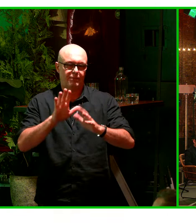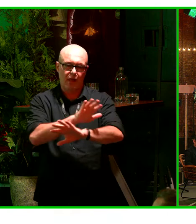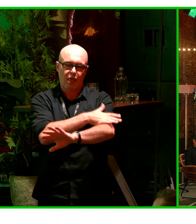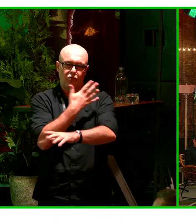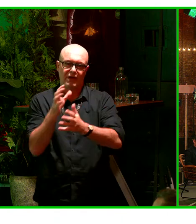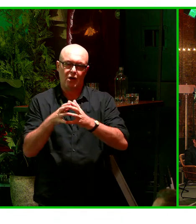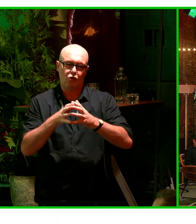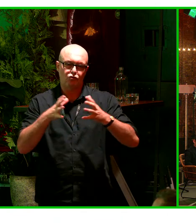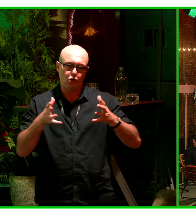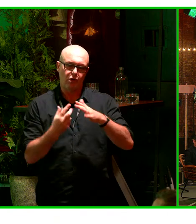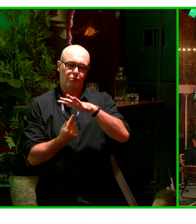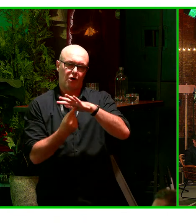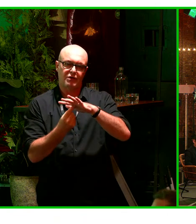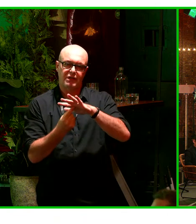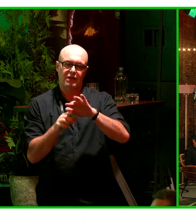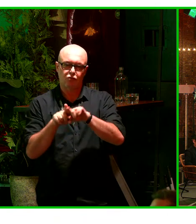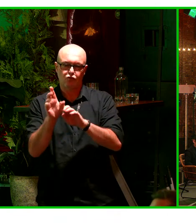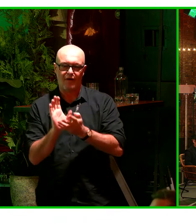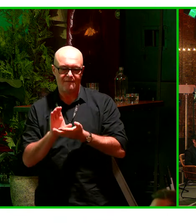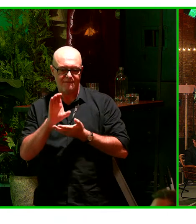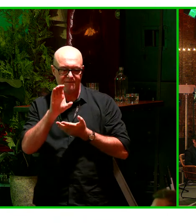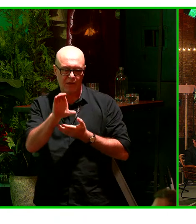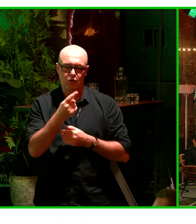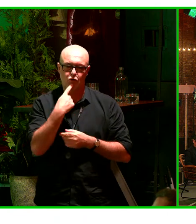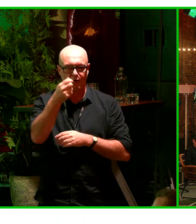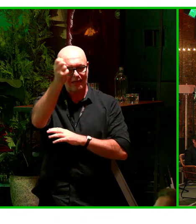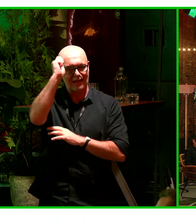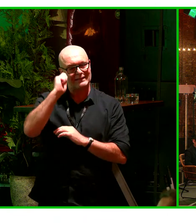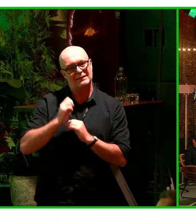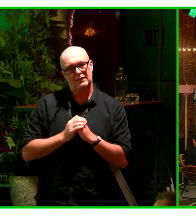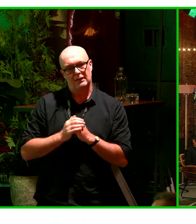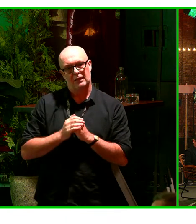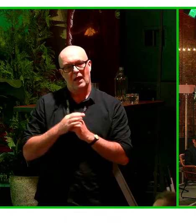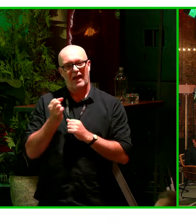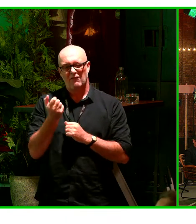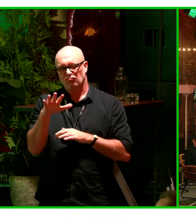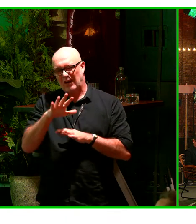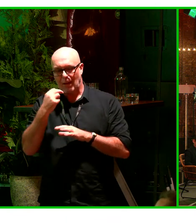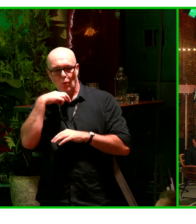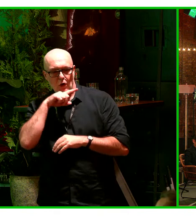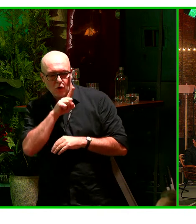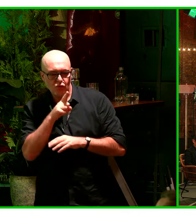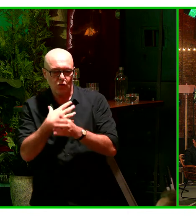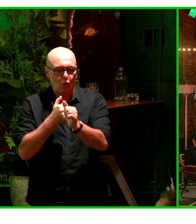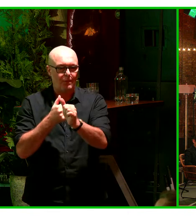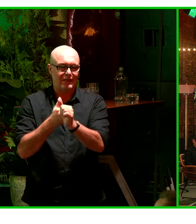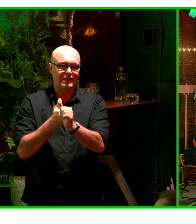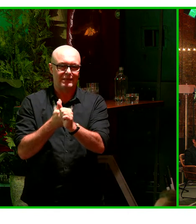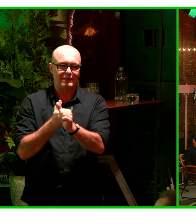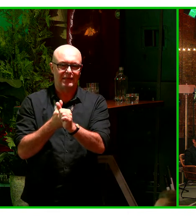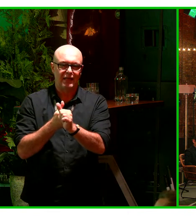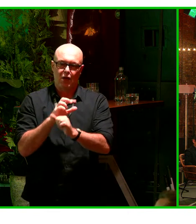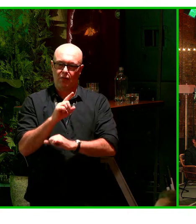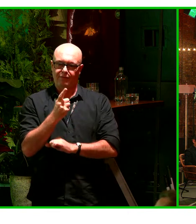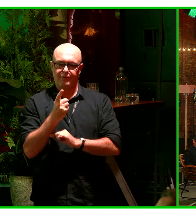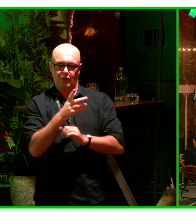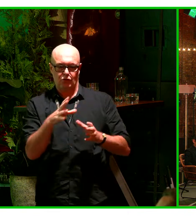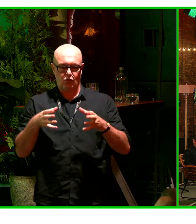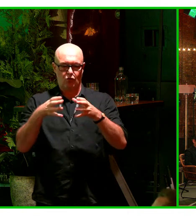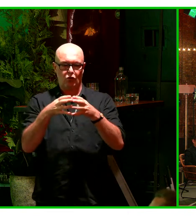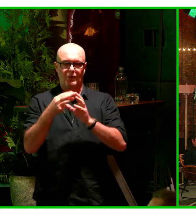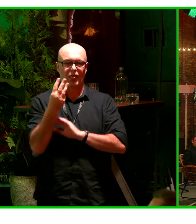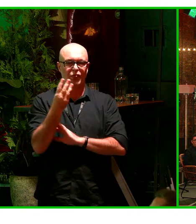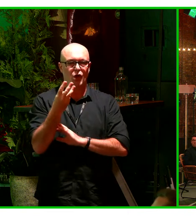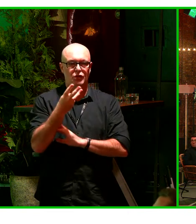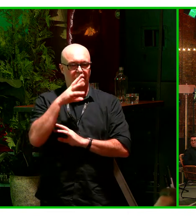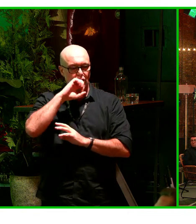REDCAT. We have about 100 companies in the pipeline, of which the first tranche is 13 companies who are going to benefit through going